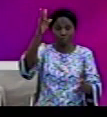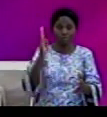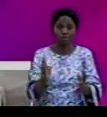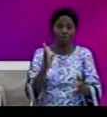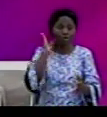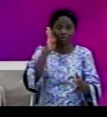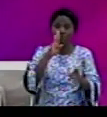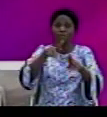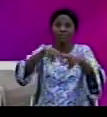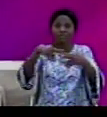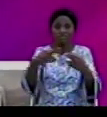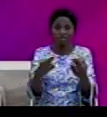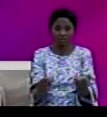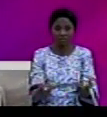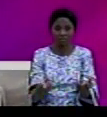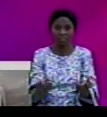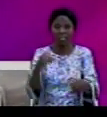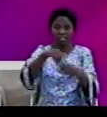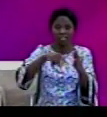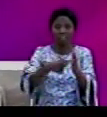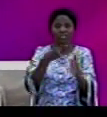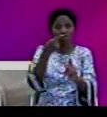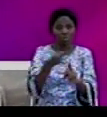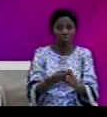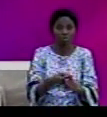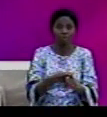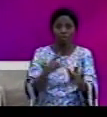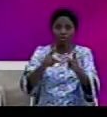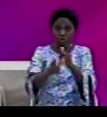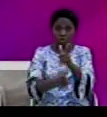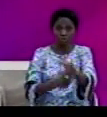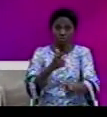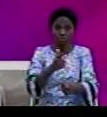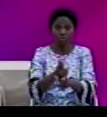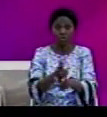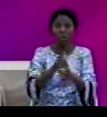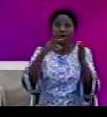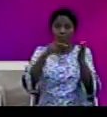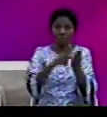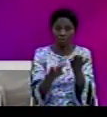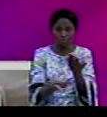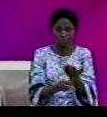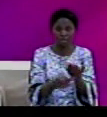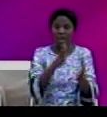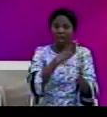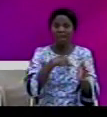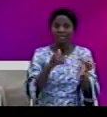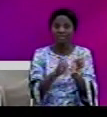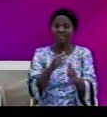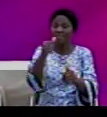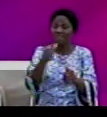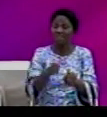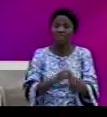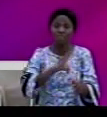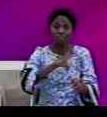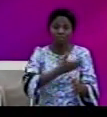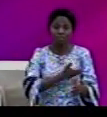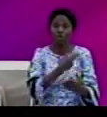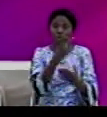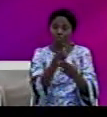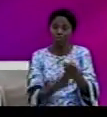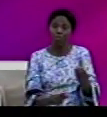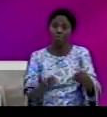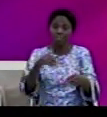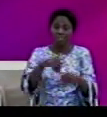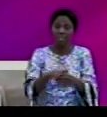revealed in this month's Global Crusade. And that every soul, both in Alpha